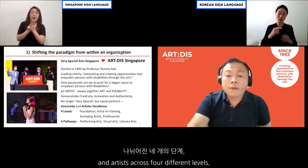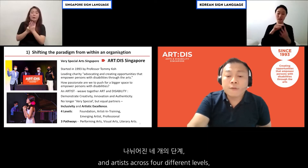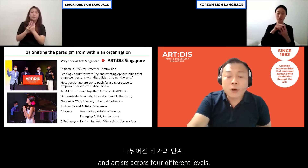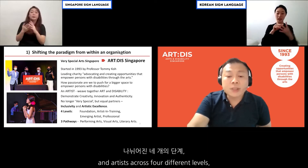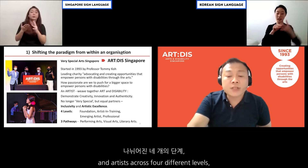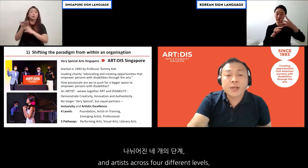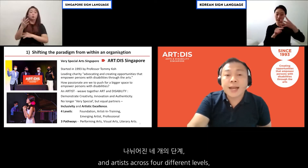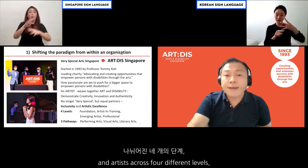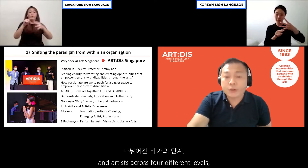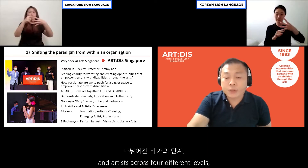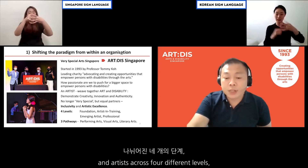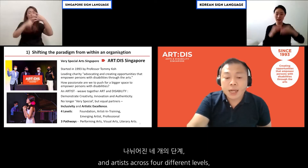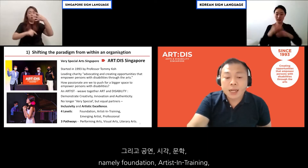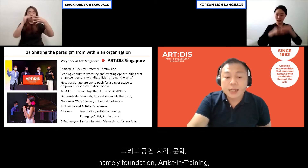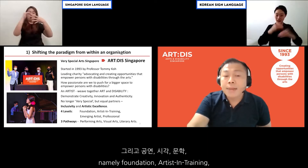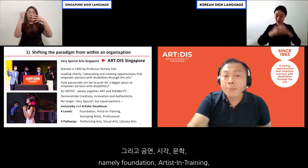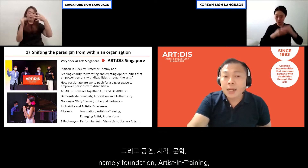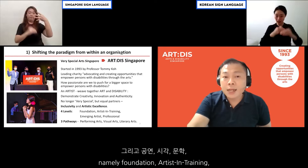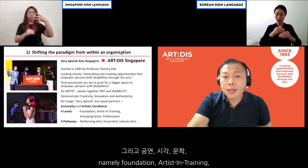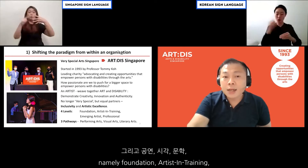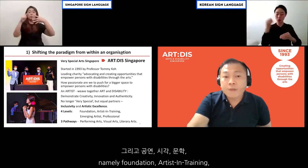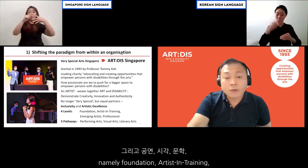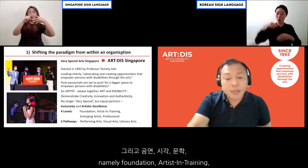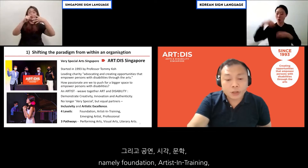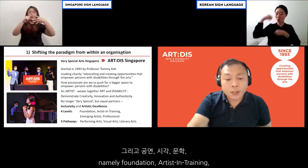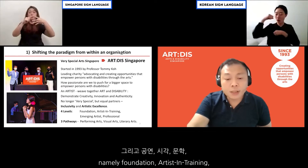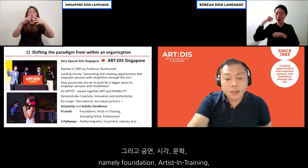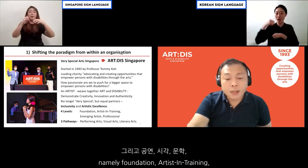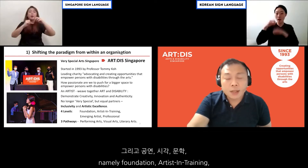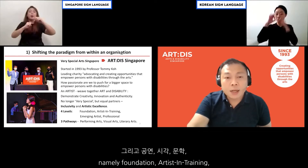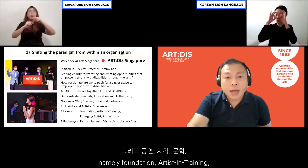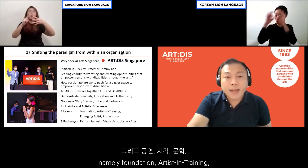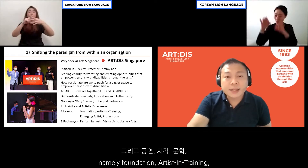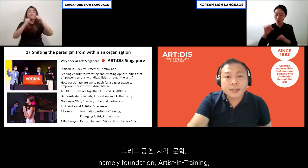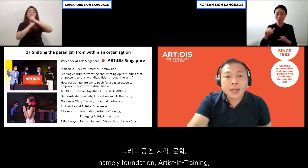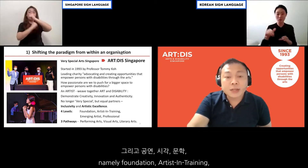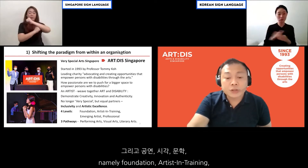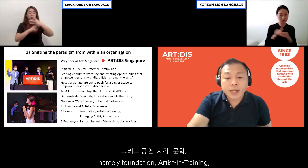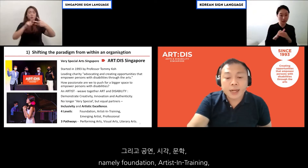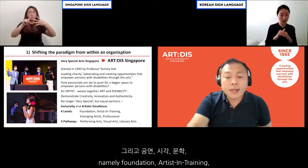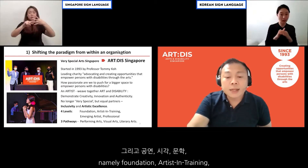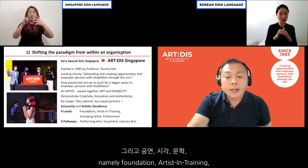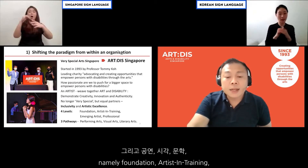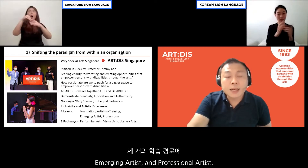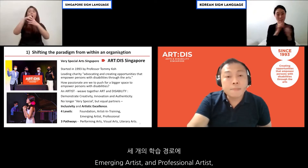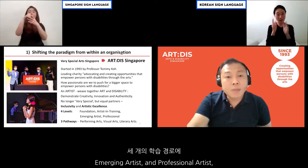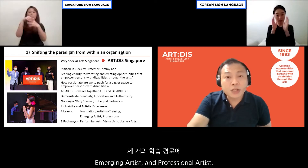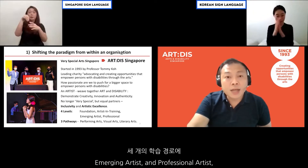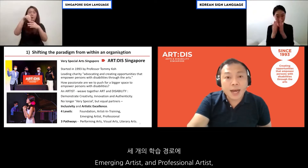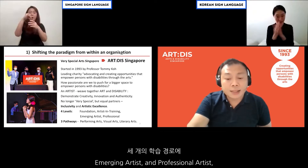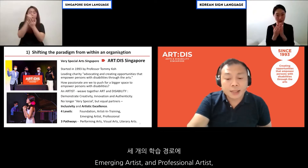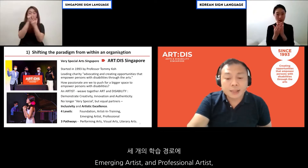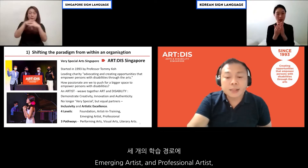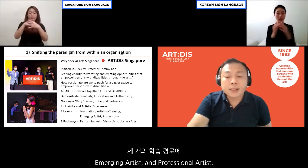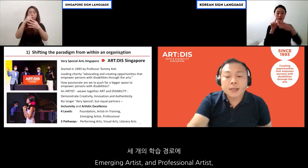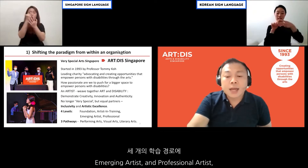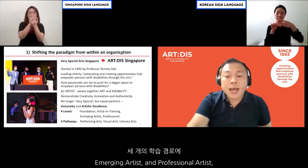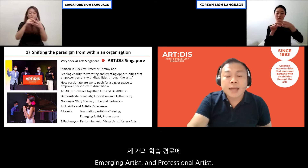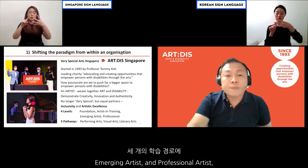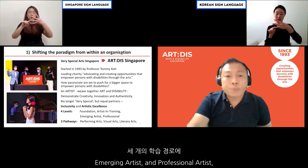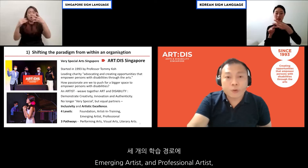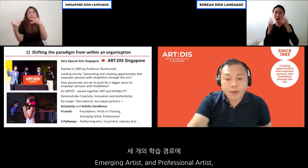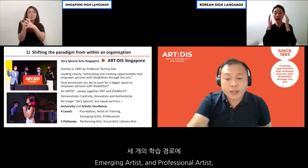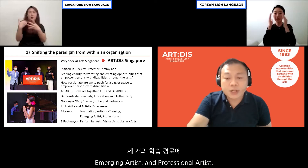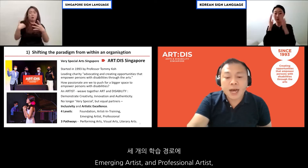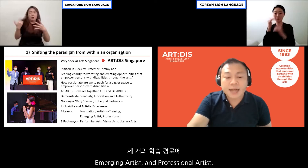across four different levels, namely foundation, artist in training, emerging artist,